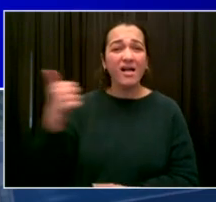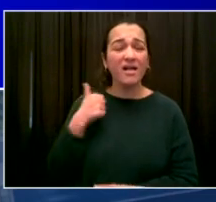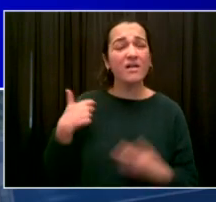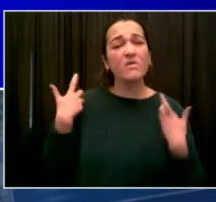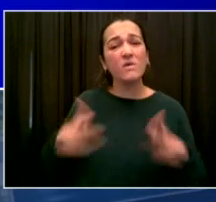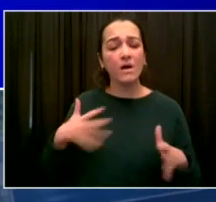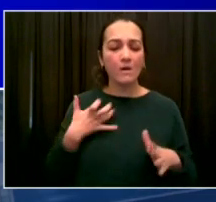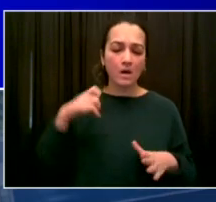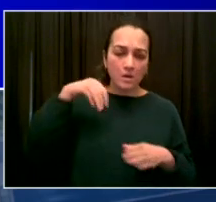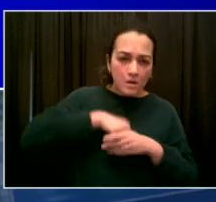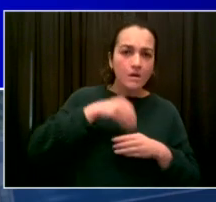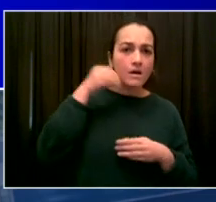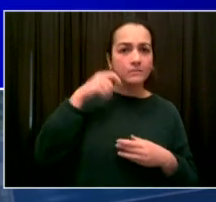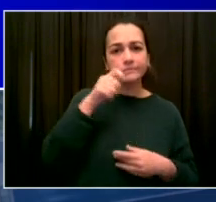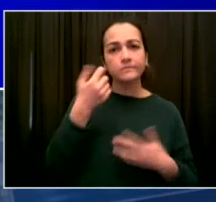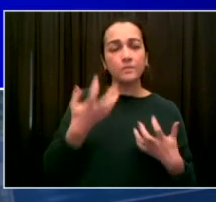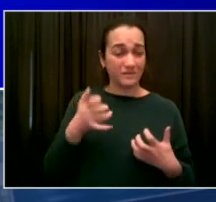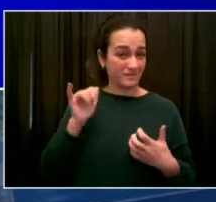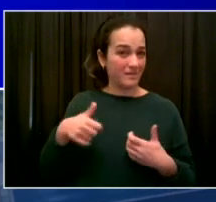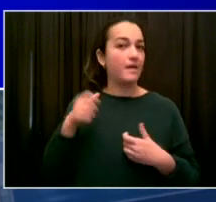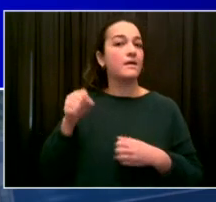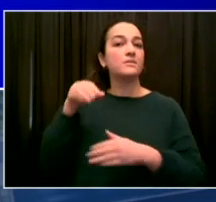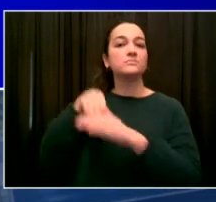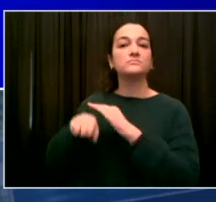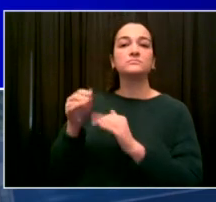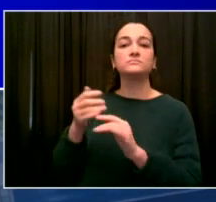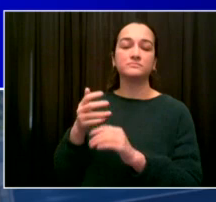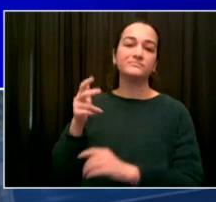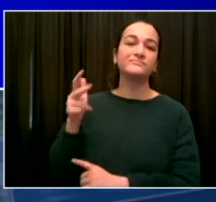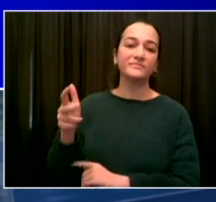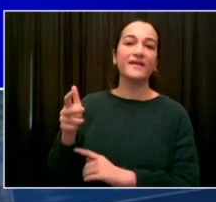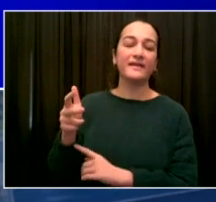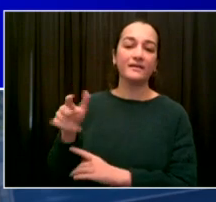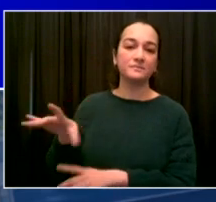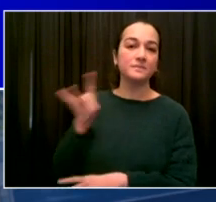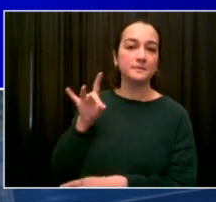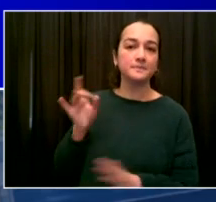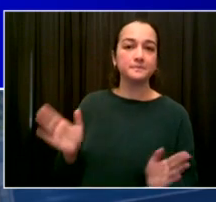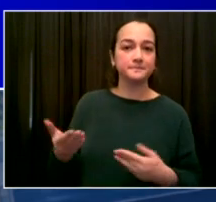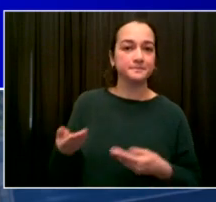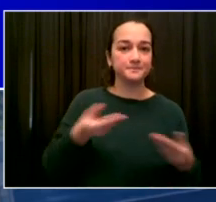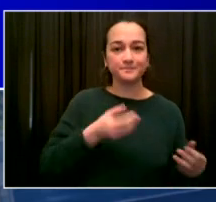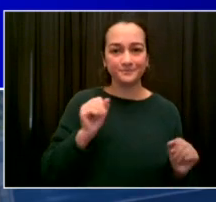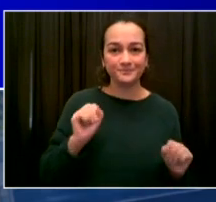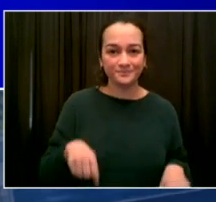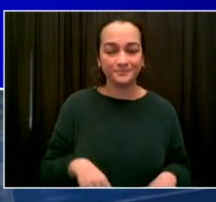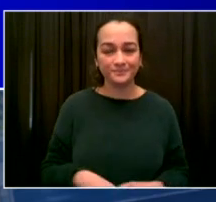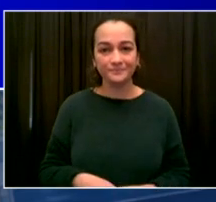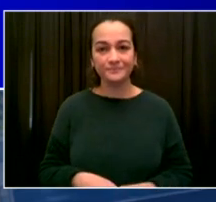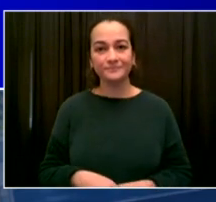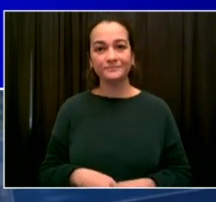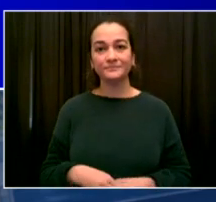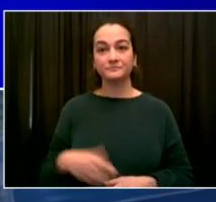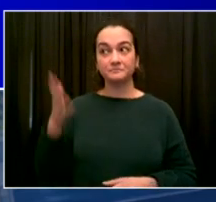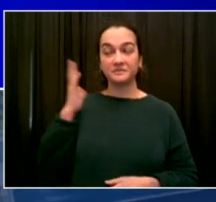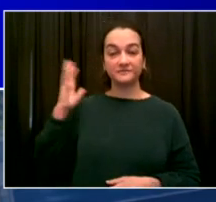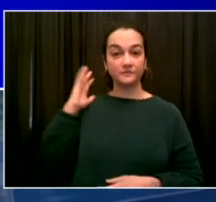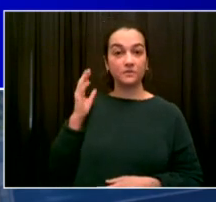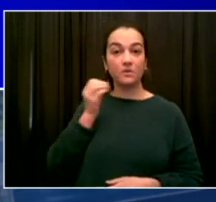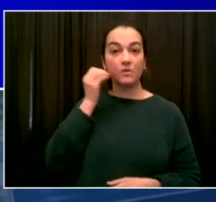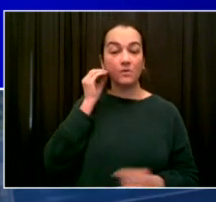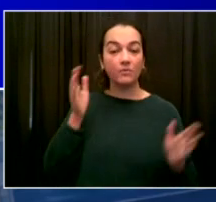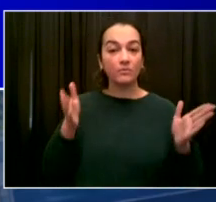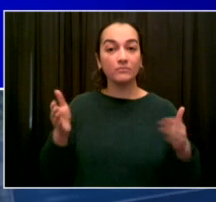5 city mobile distribution sites solely for the purpose of handing out at-home tests for those who need them. Those locations will be around the